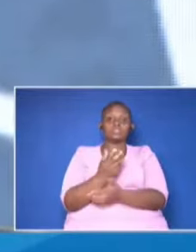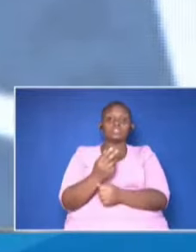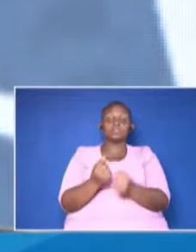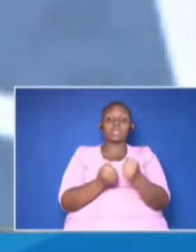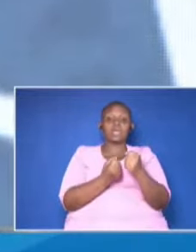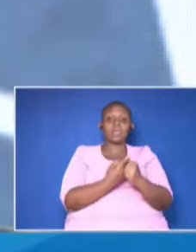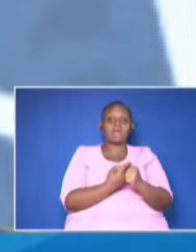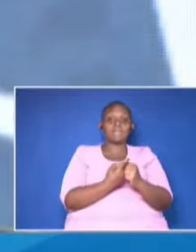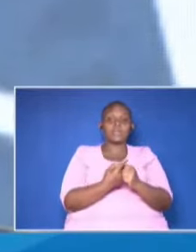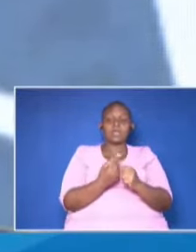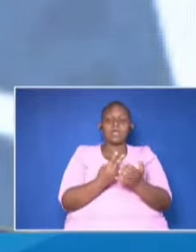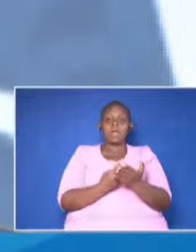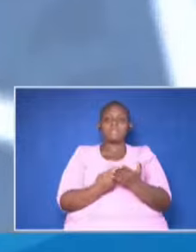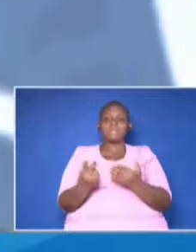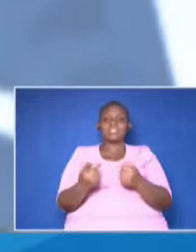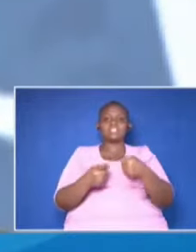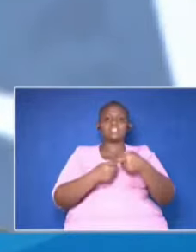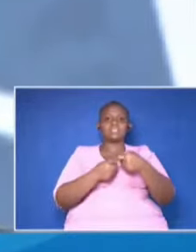tells